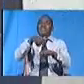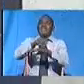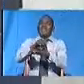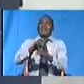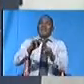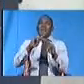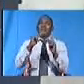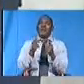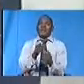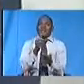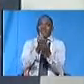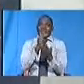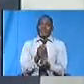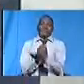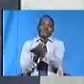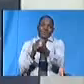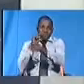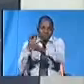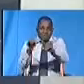this man voted without biometric?